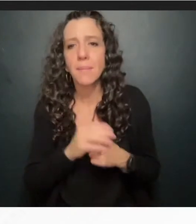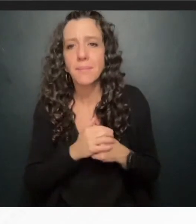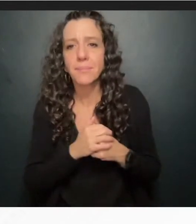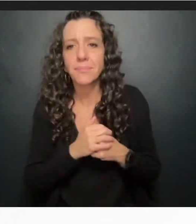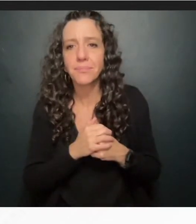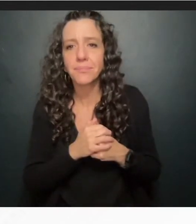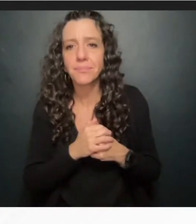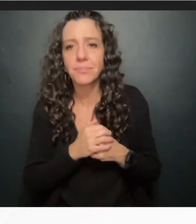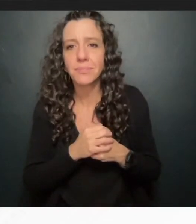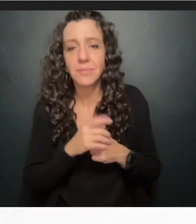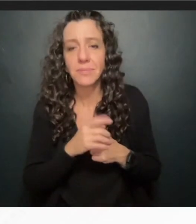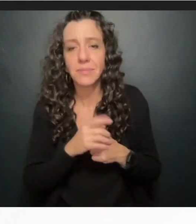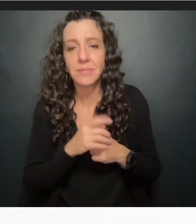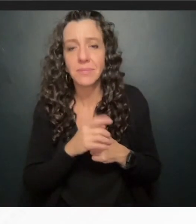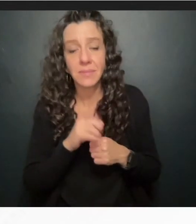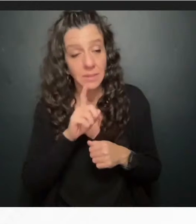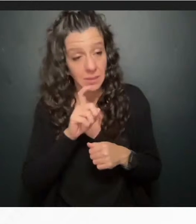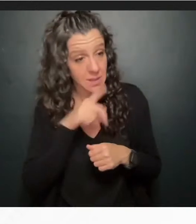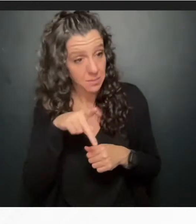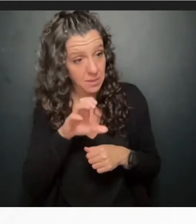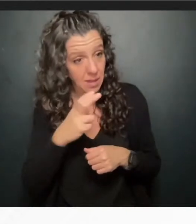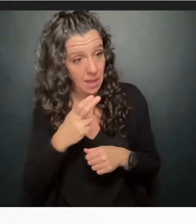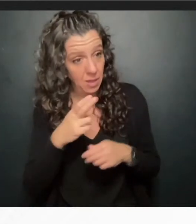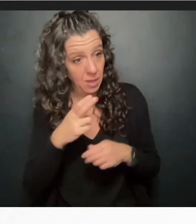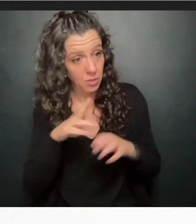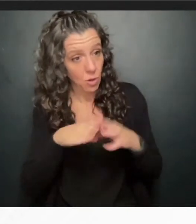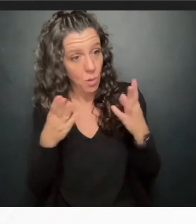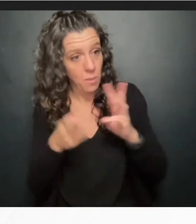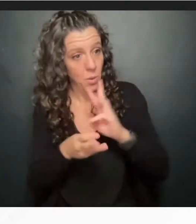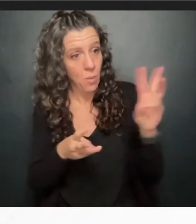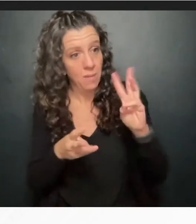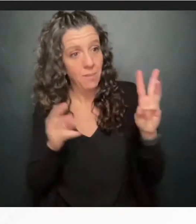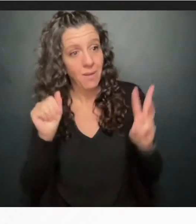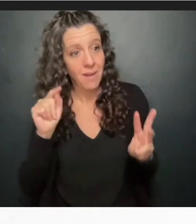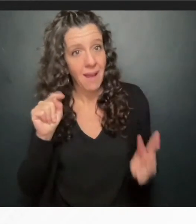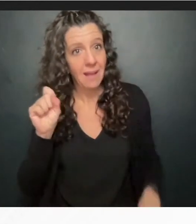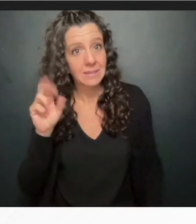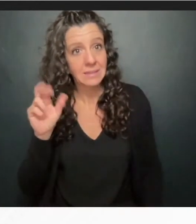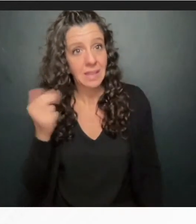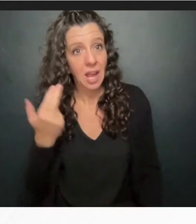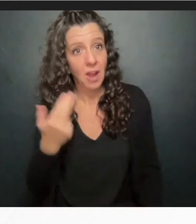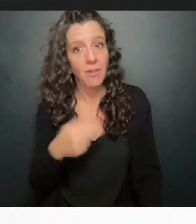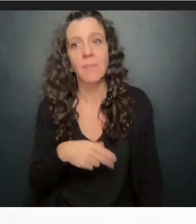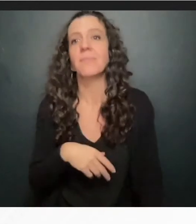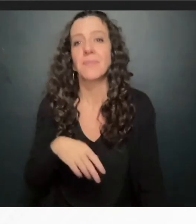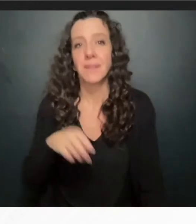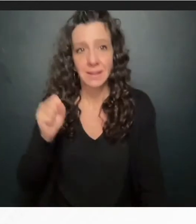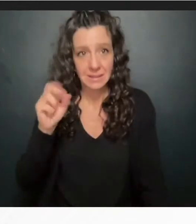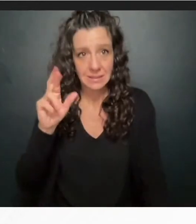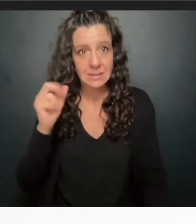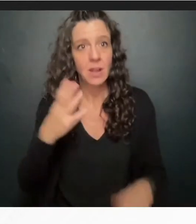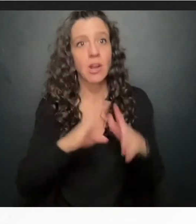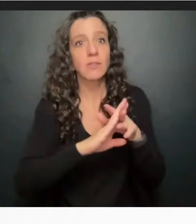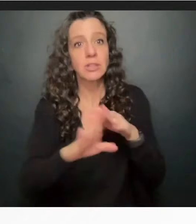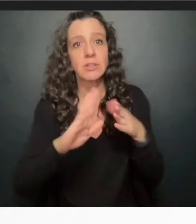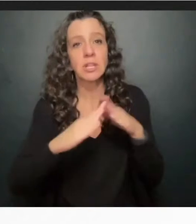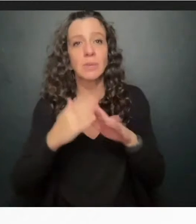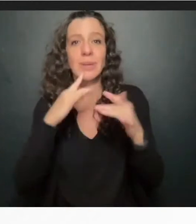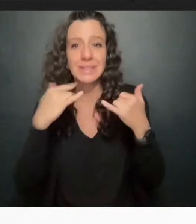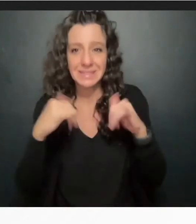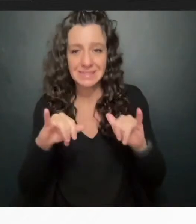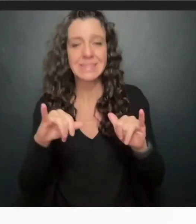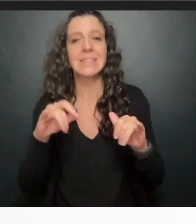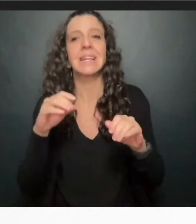Is PCH open westbound at Sarah? The Sarah Retreat community is still under